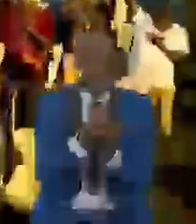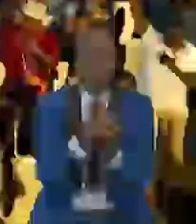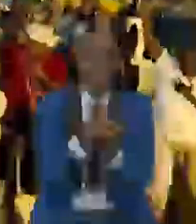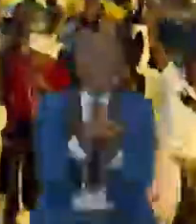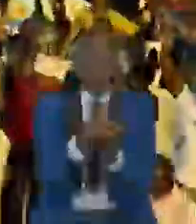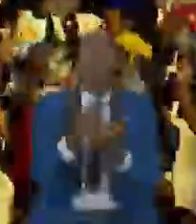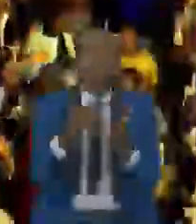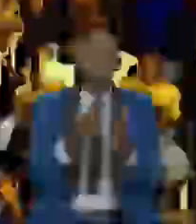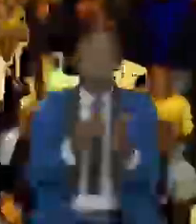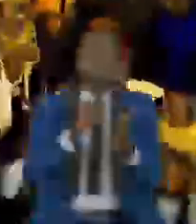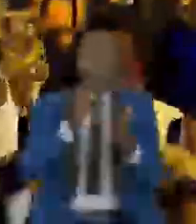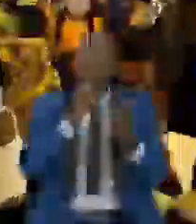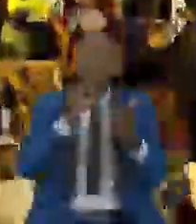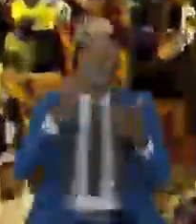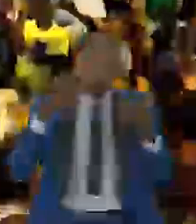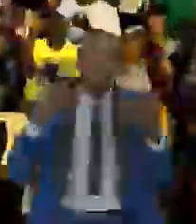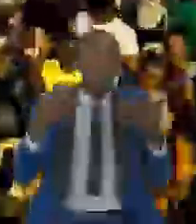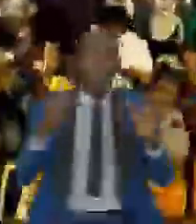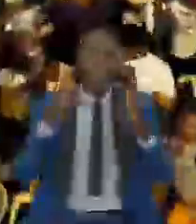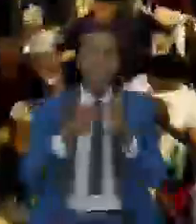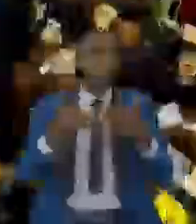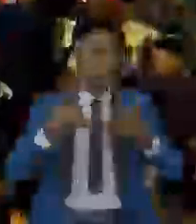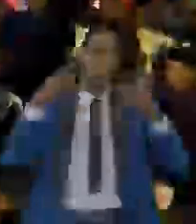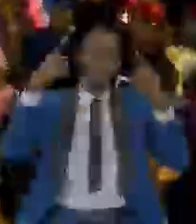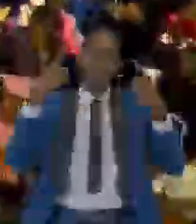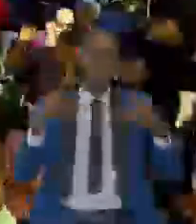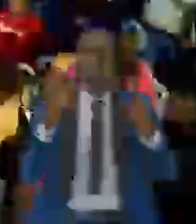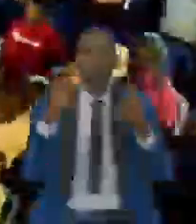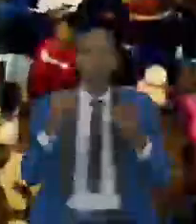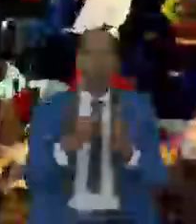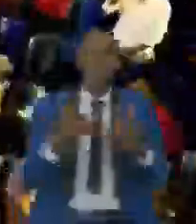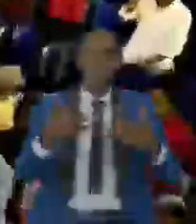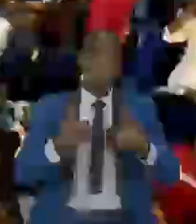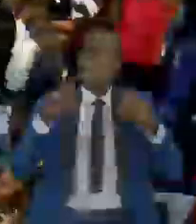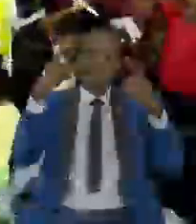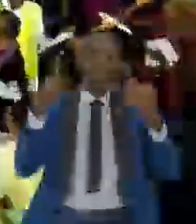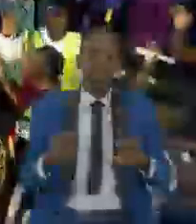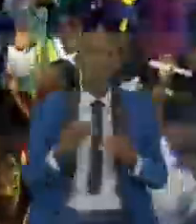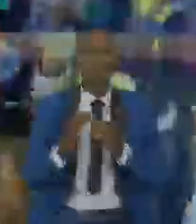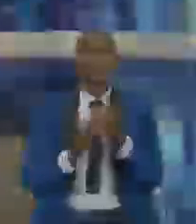It is done. It is done.